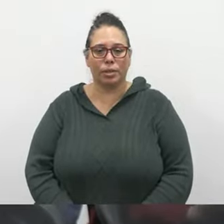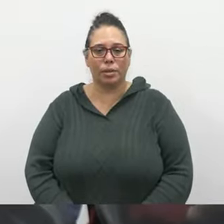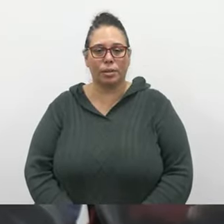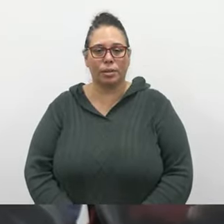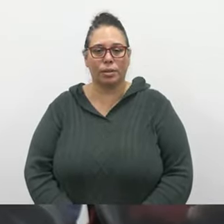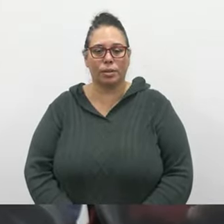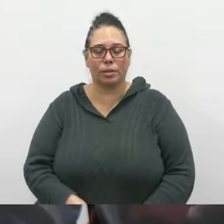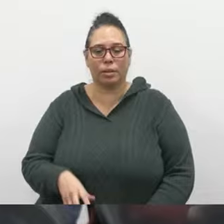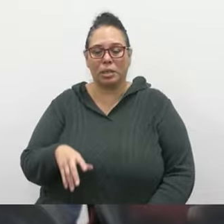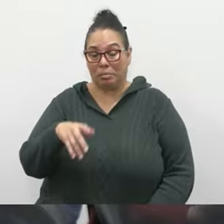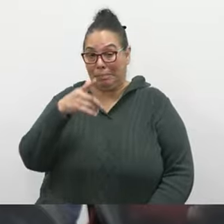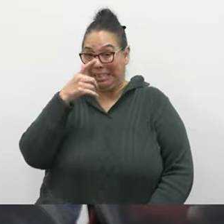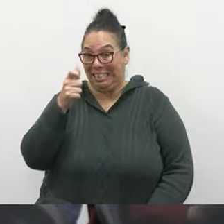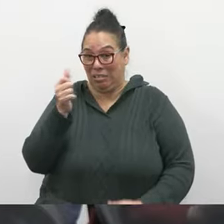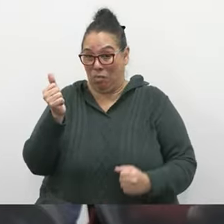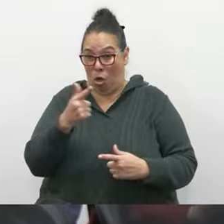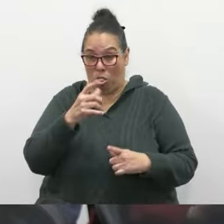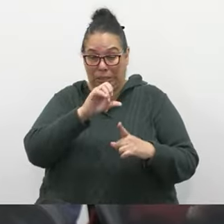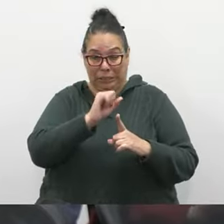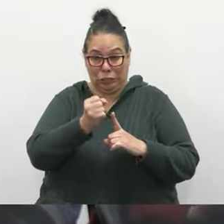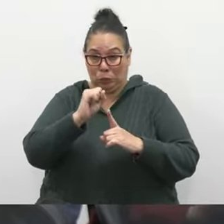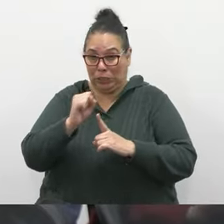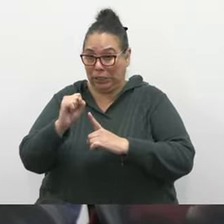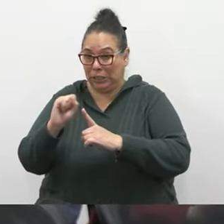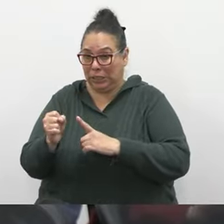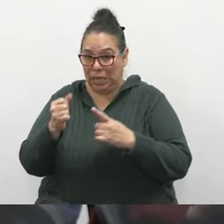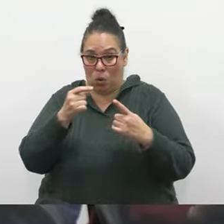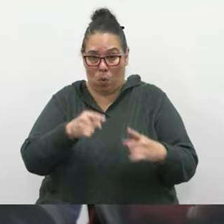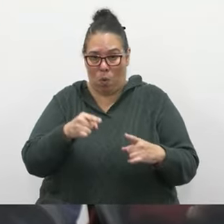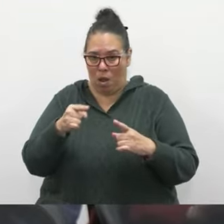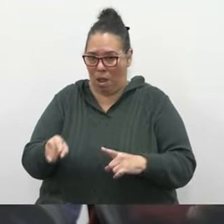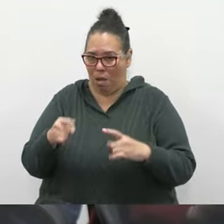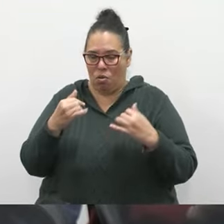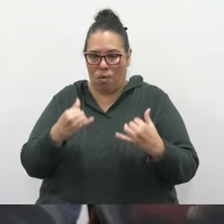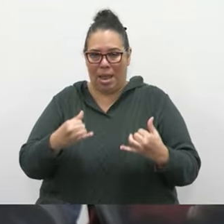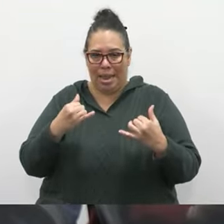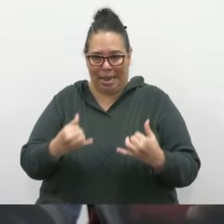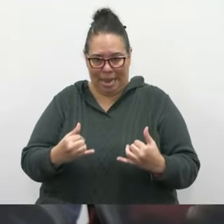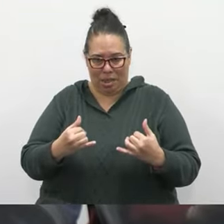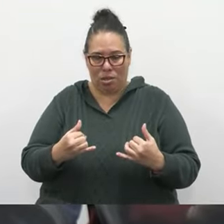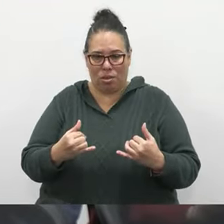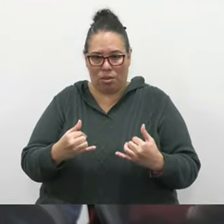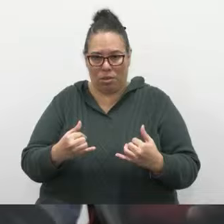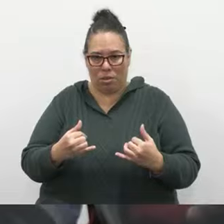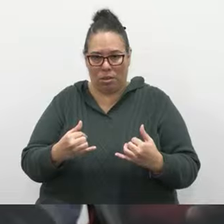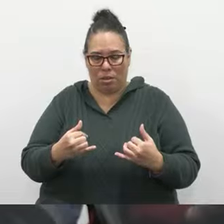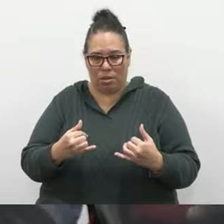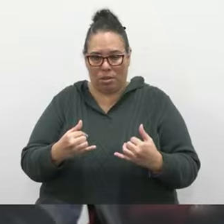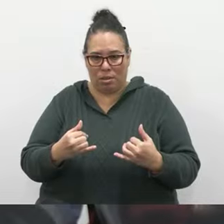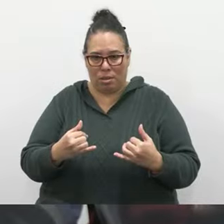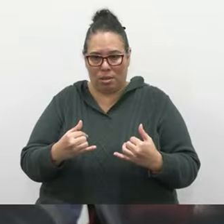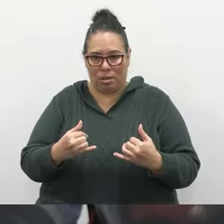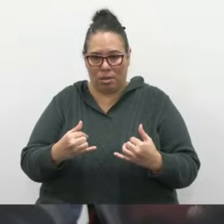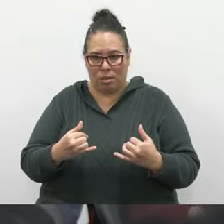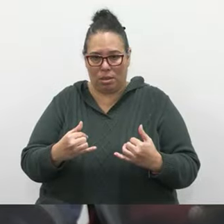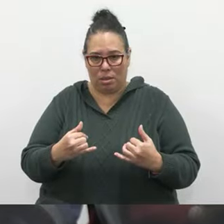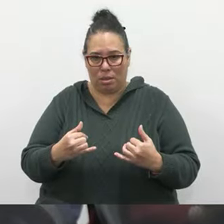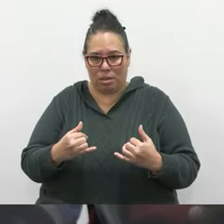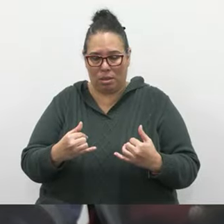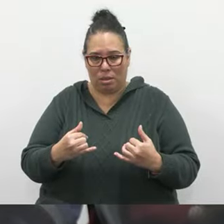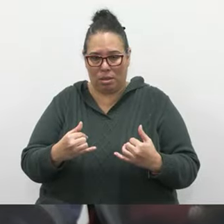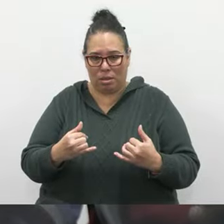Due to all the situations that are going on right now, and for what